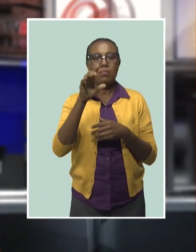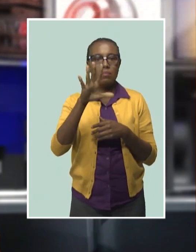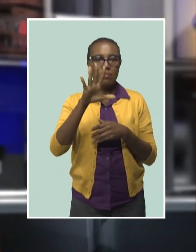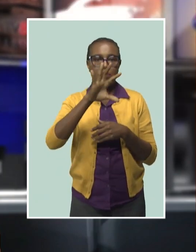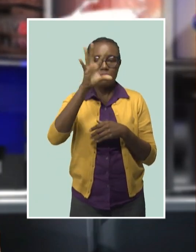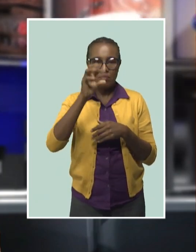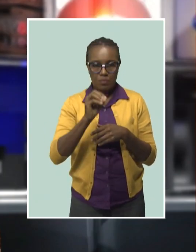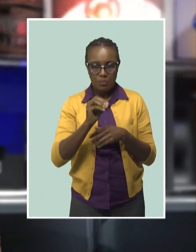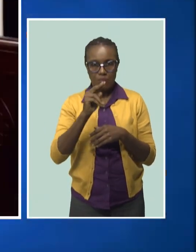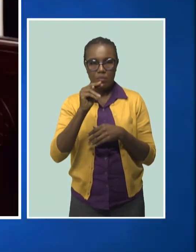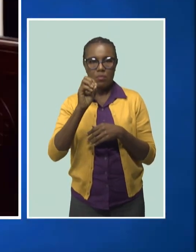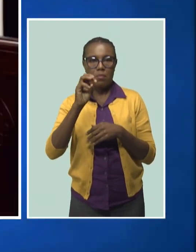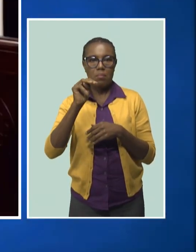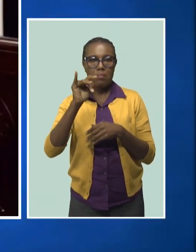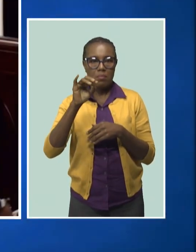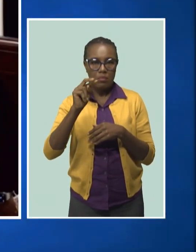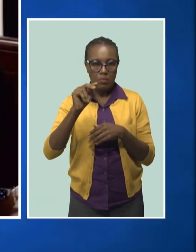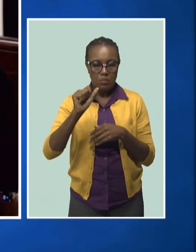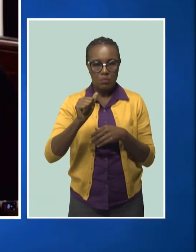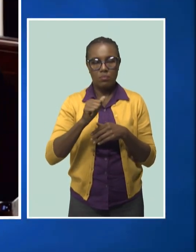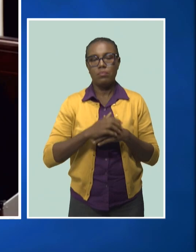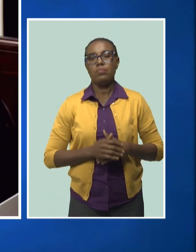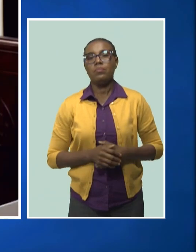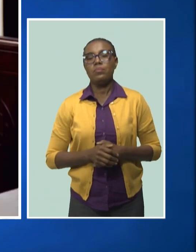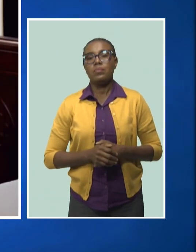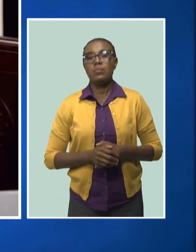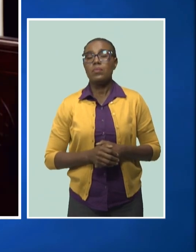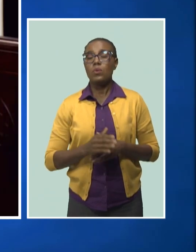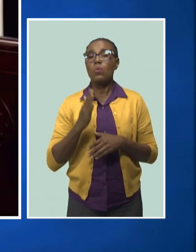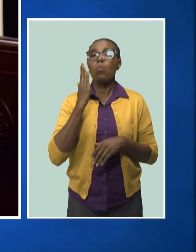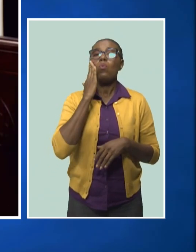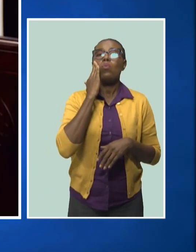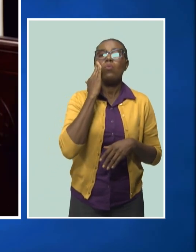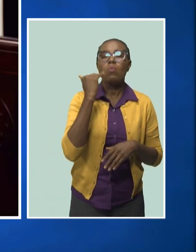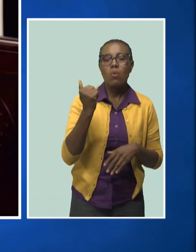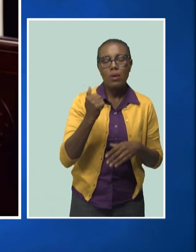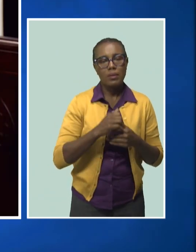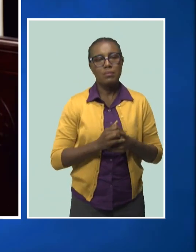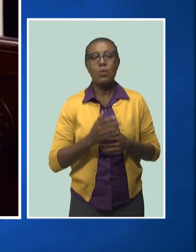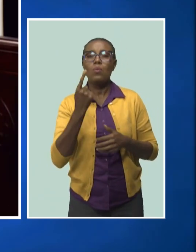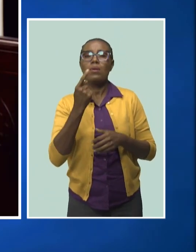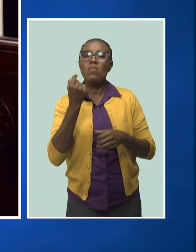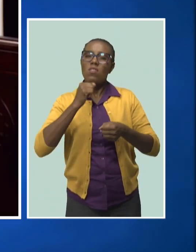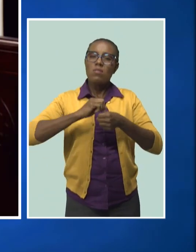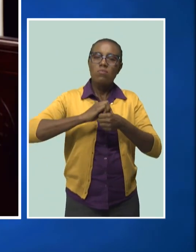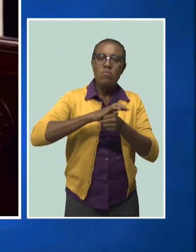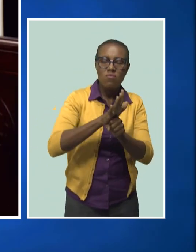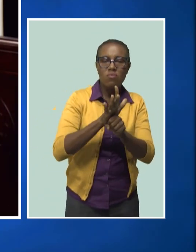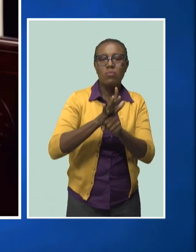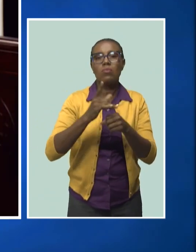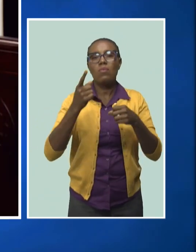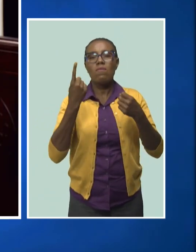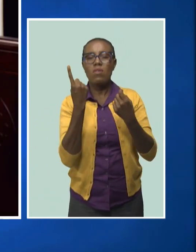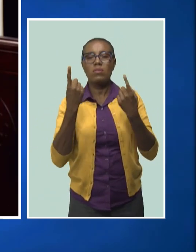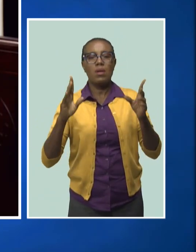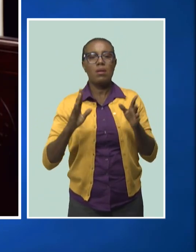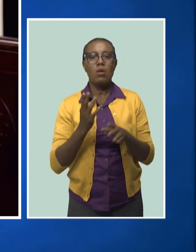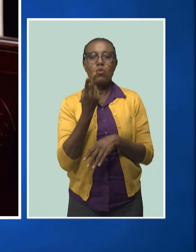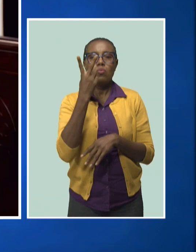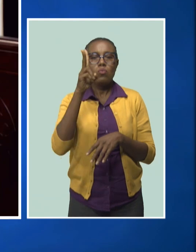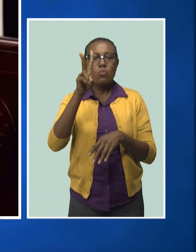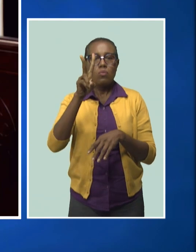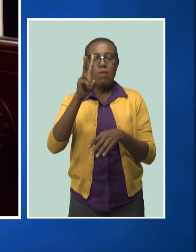terms. And you know why, Mr. Speaker? Because the first pandemic in 102